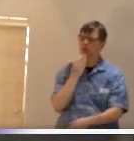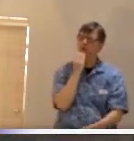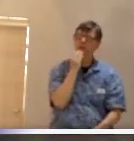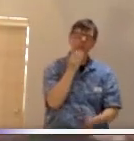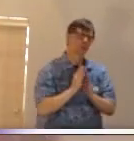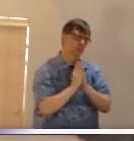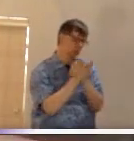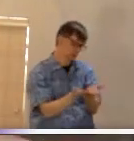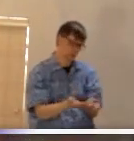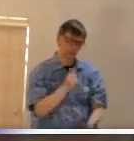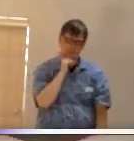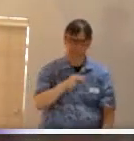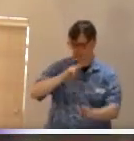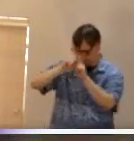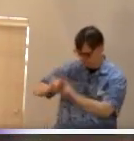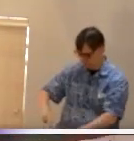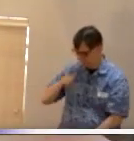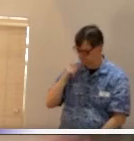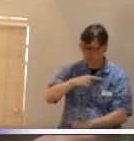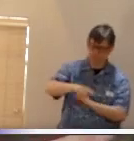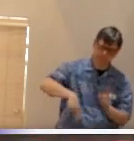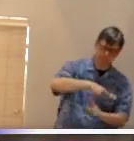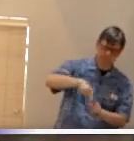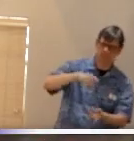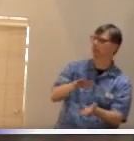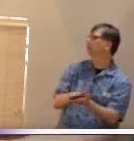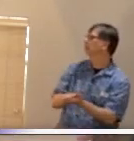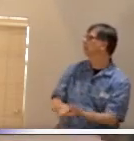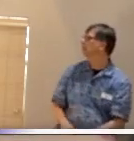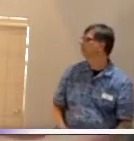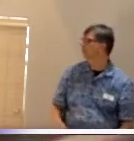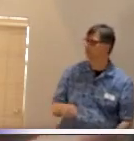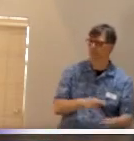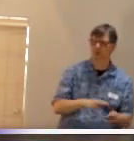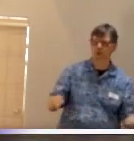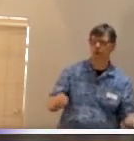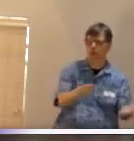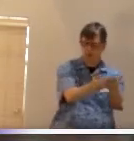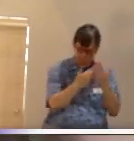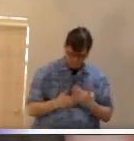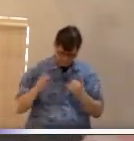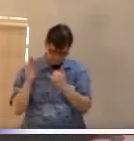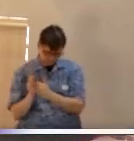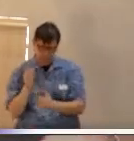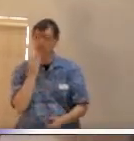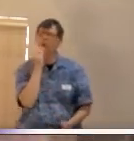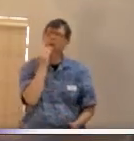when experiences come, because they do, because that's the planet we're on, a school, then you can say to it, oh, there's that old